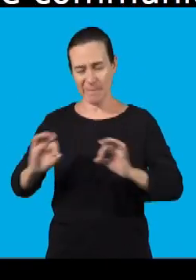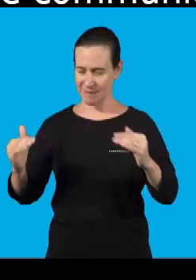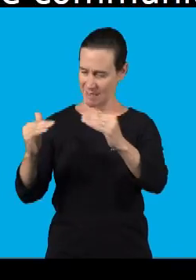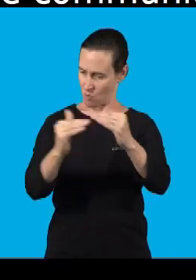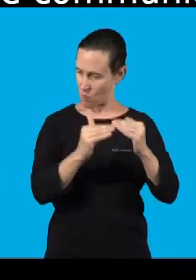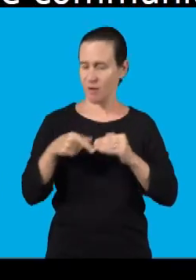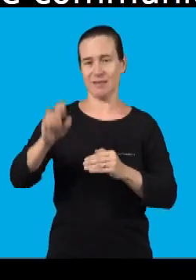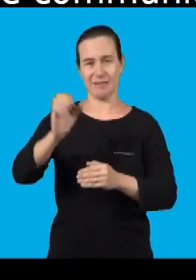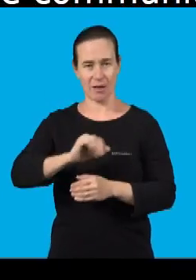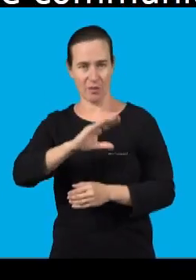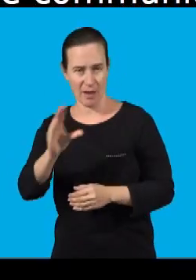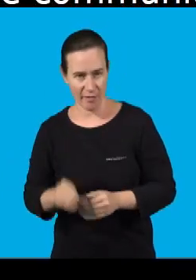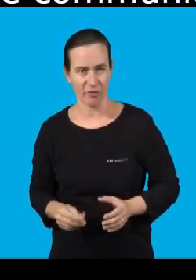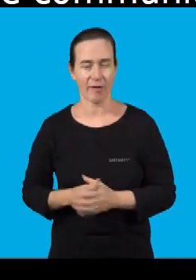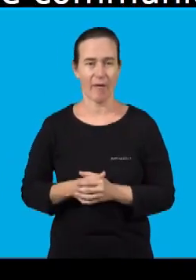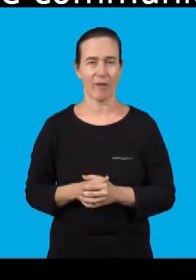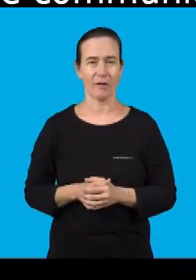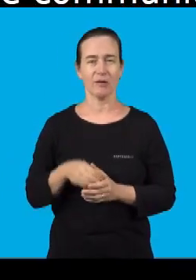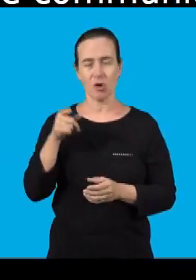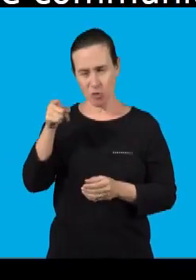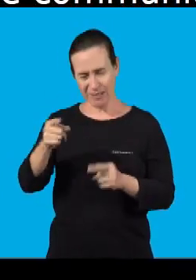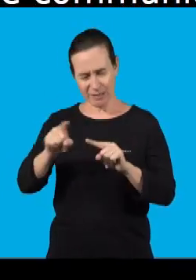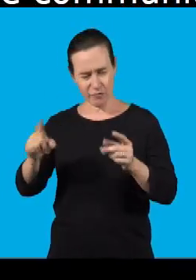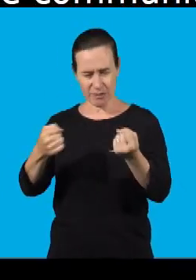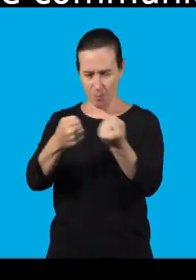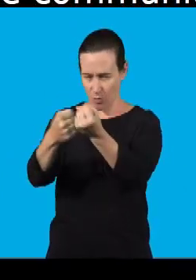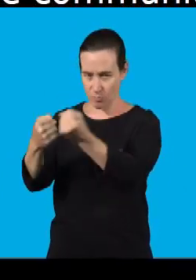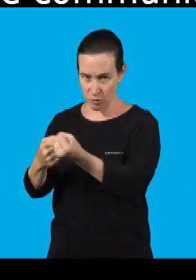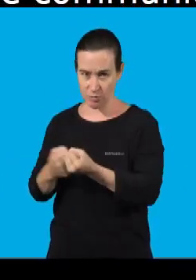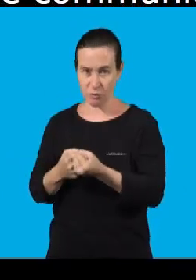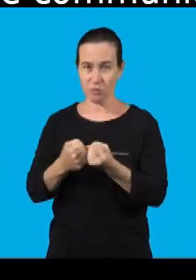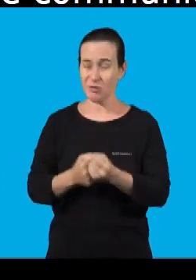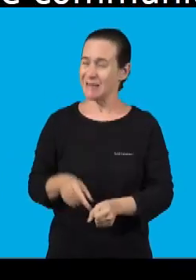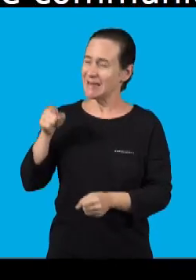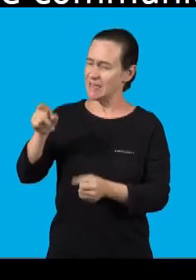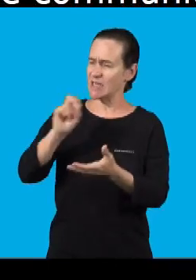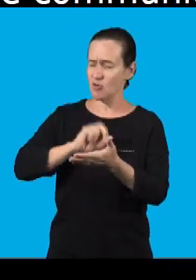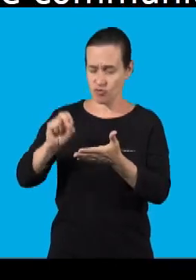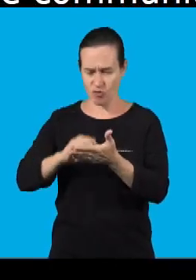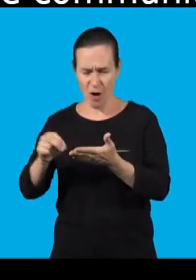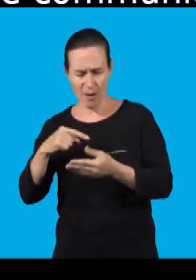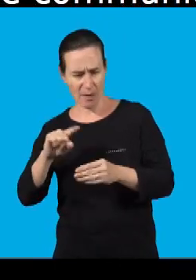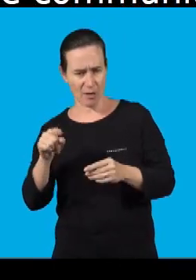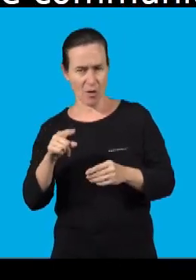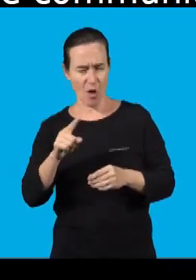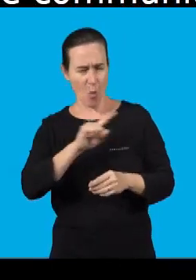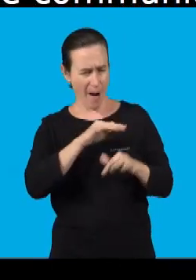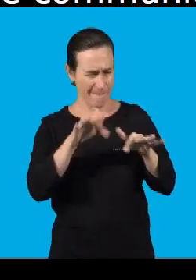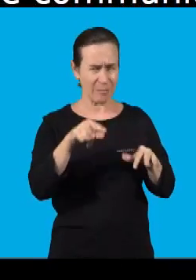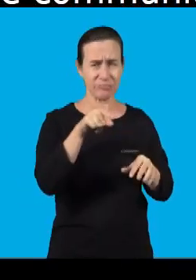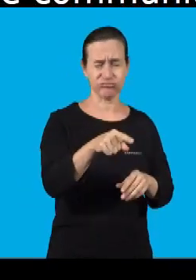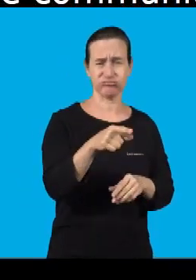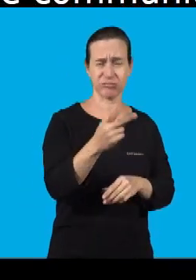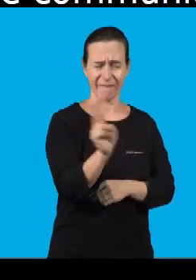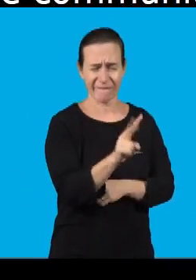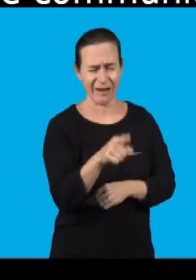Africa, all right? As his writings and the causes he supports. So he's writing about what the people in the village are struggling with and